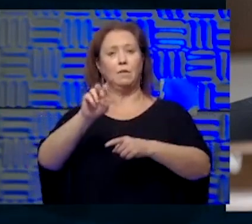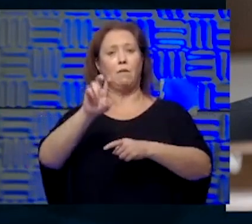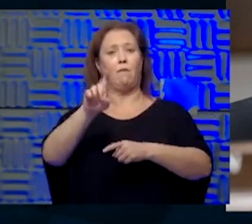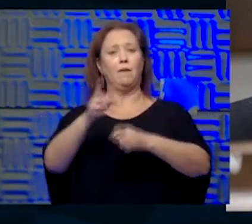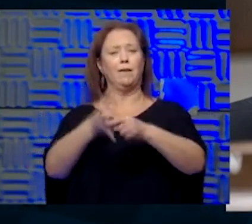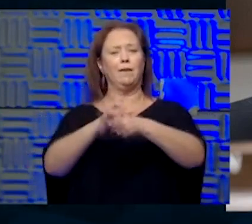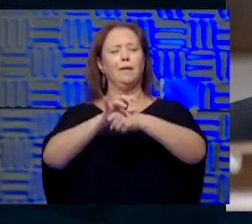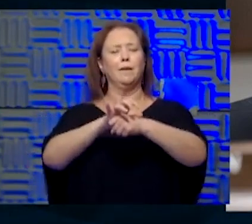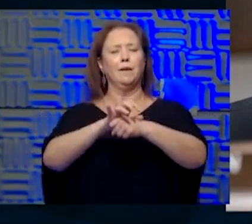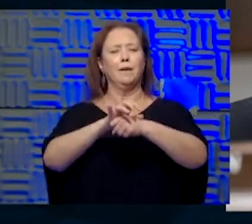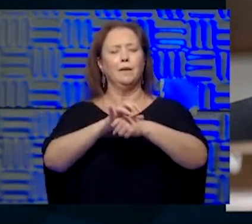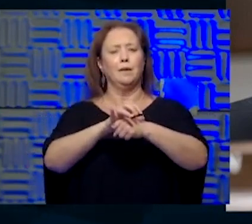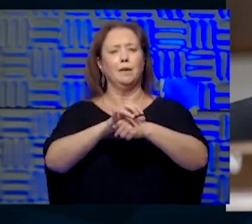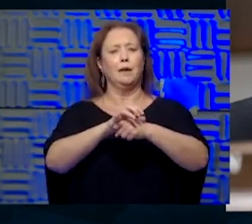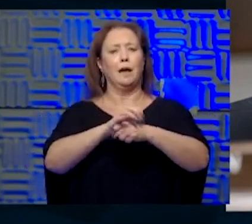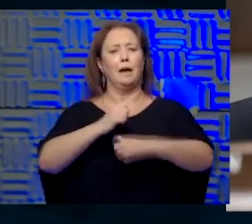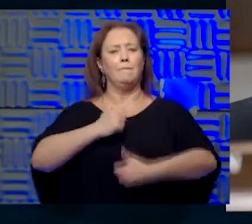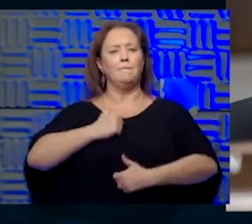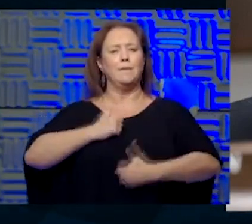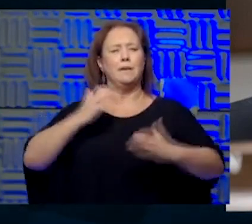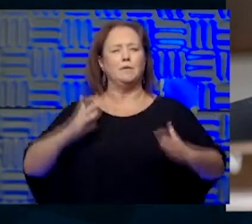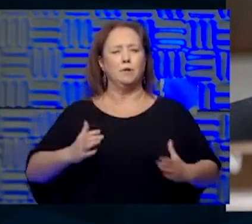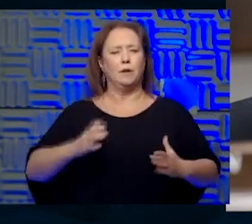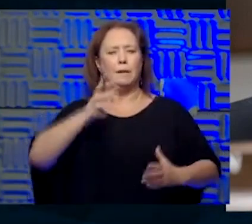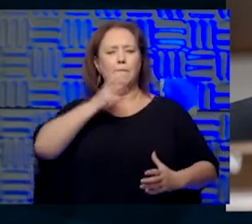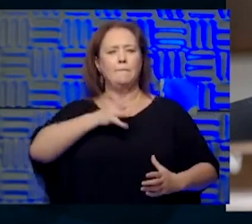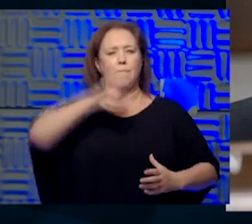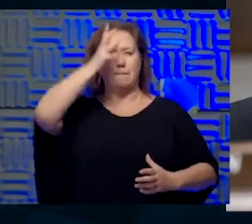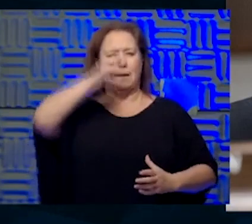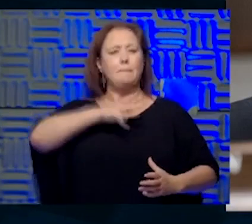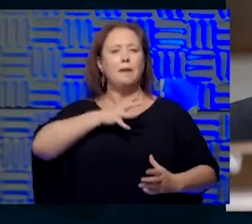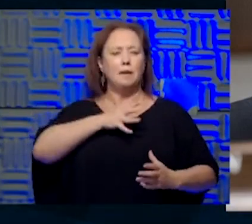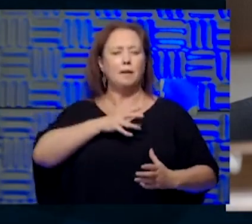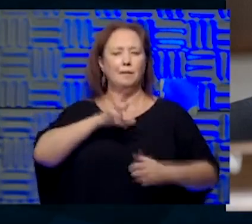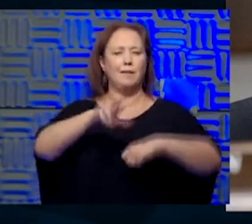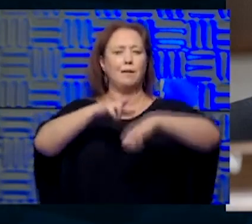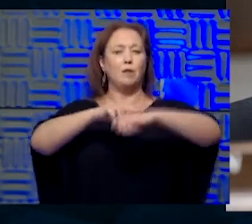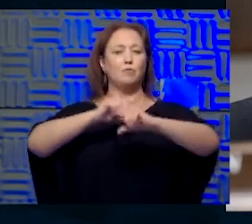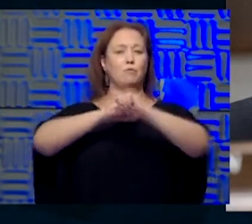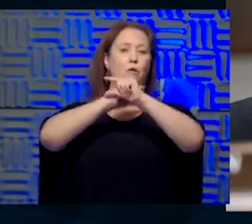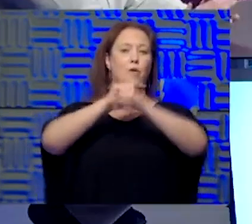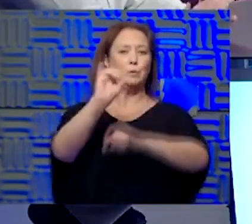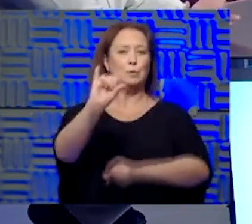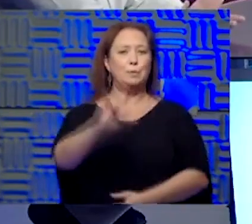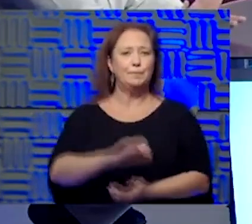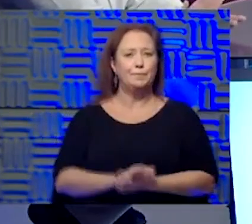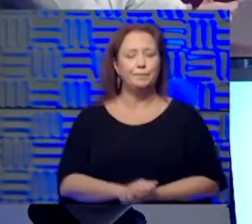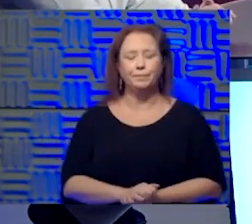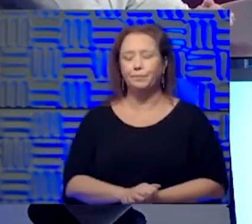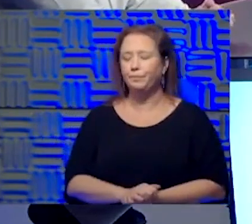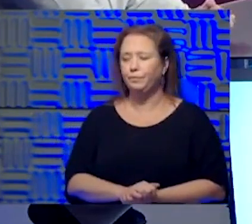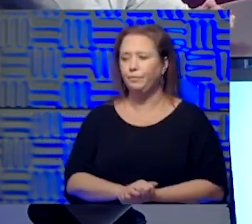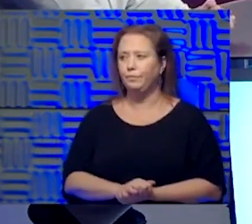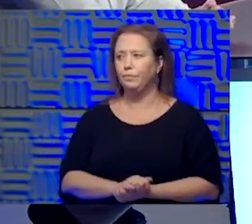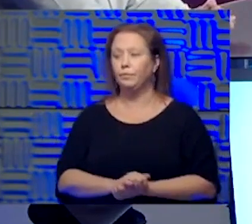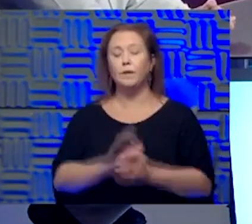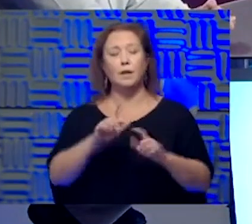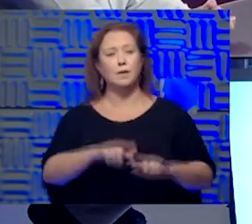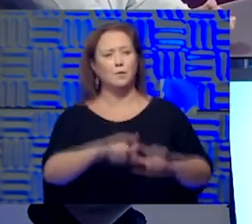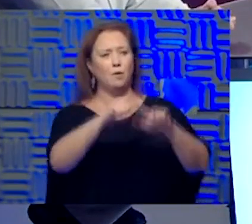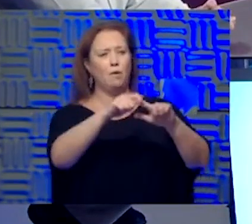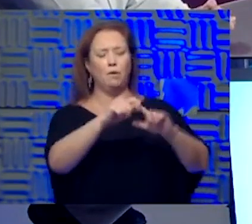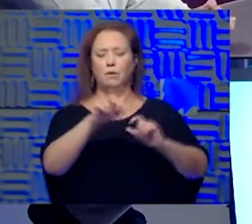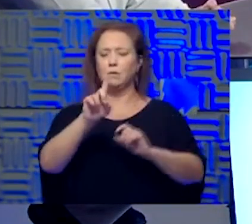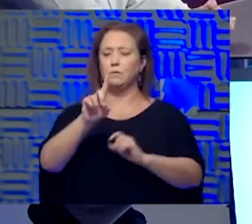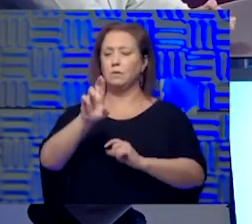COVID-19 and veterans and military men and women in our National Guard. You bet. Well, let me turn. I'll come right back to you. Let me just